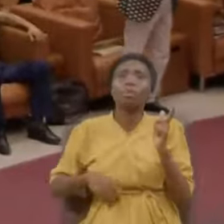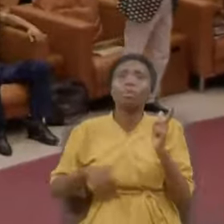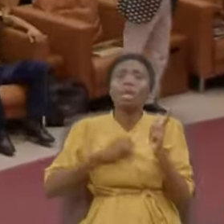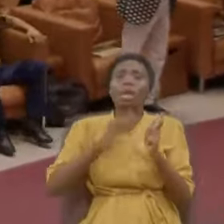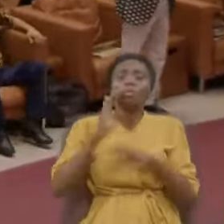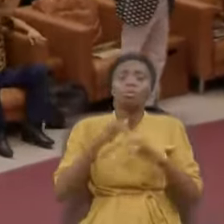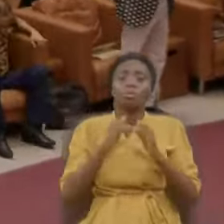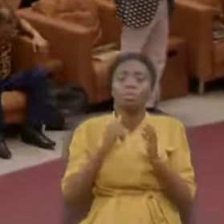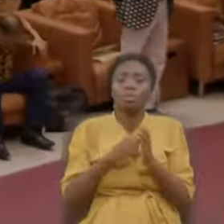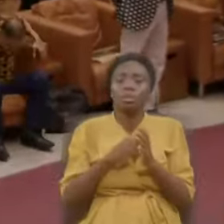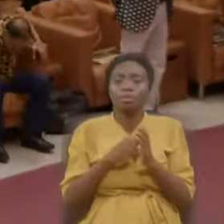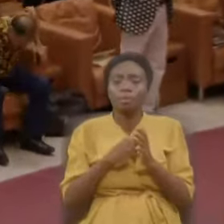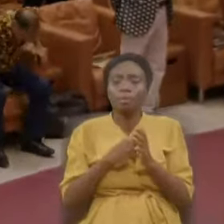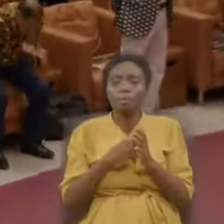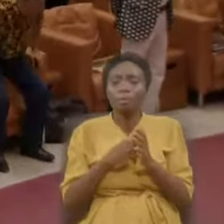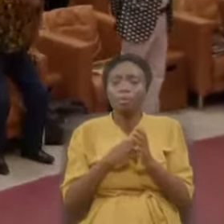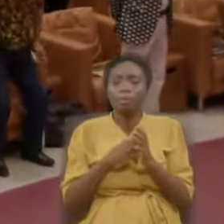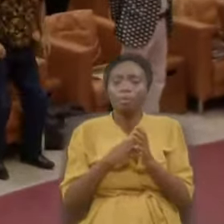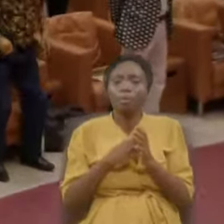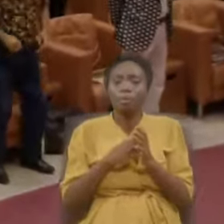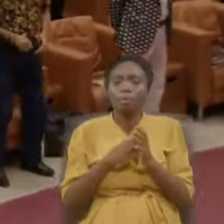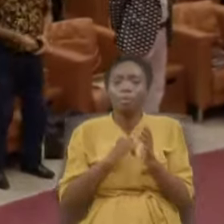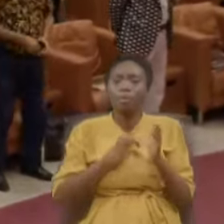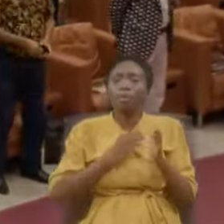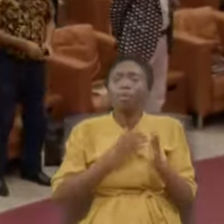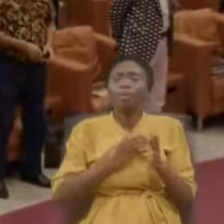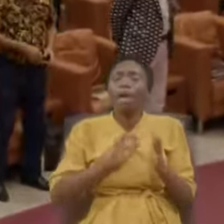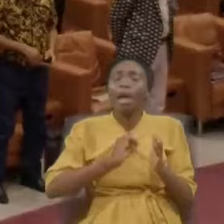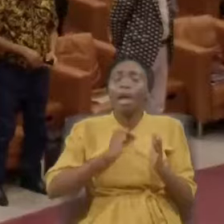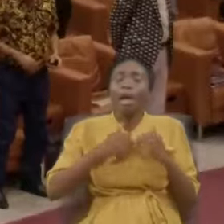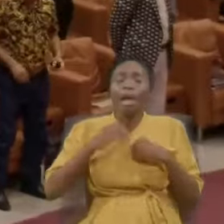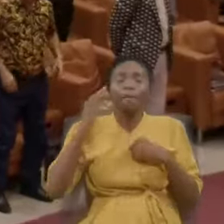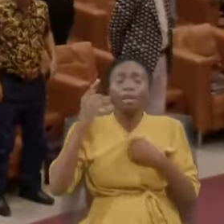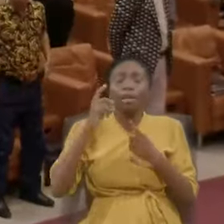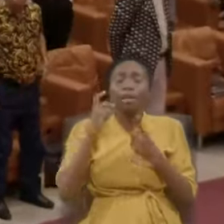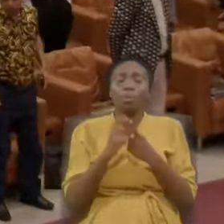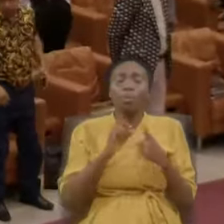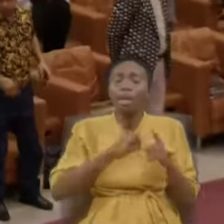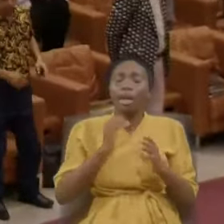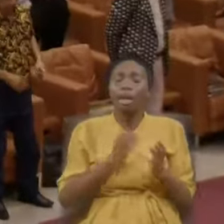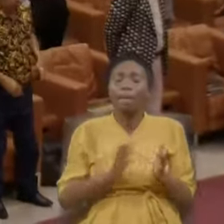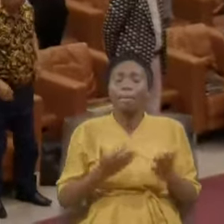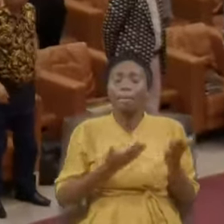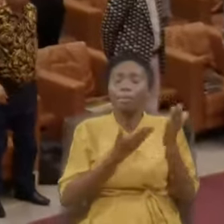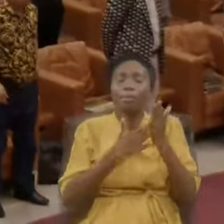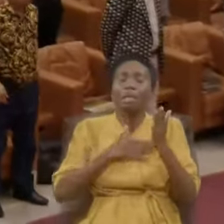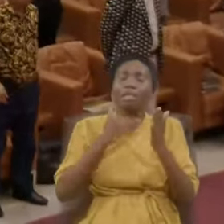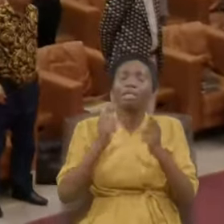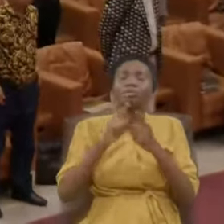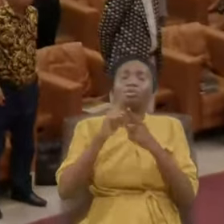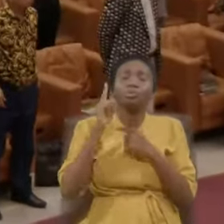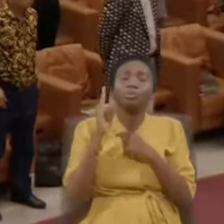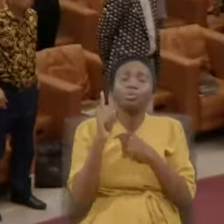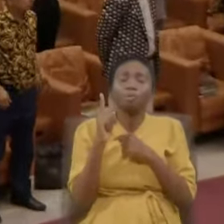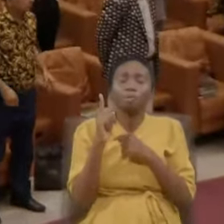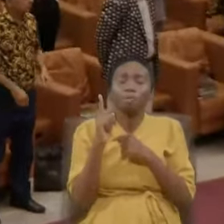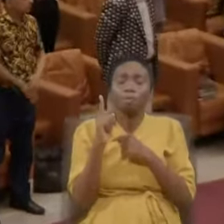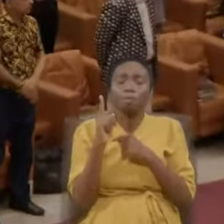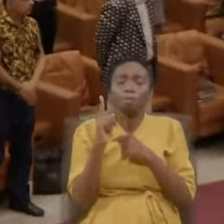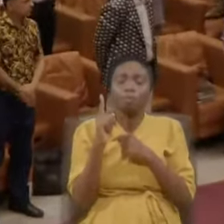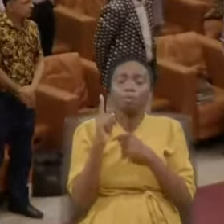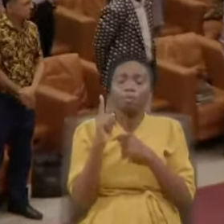will do it. I've heard your word. I commit myself to you.